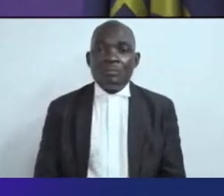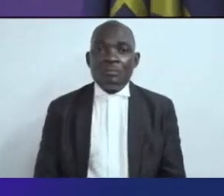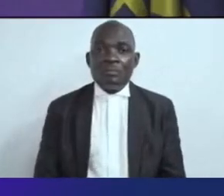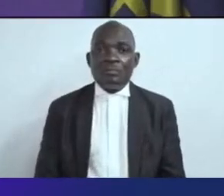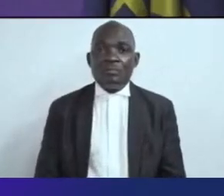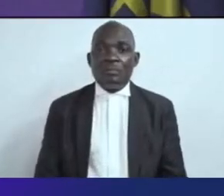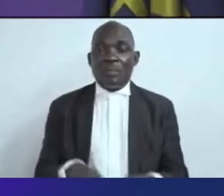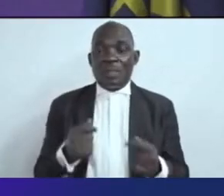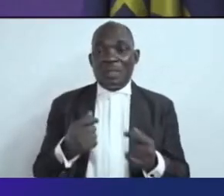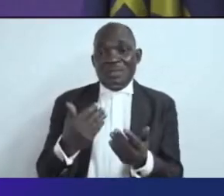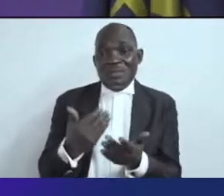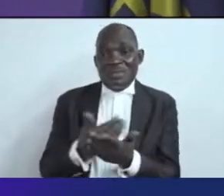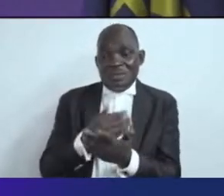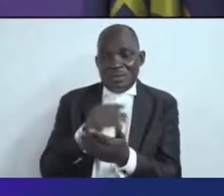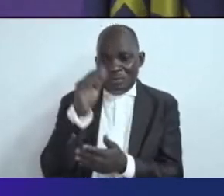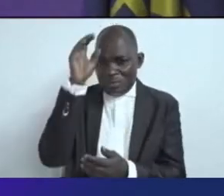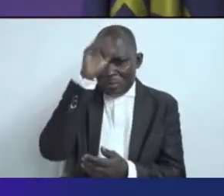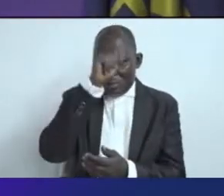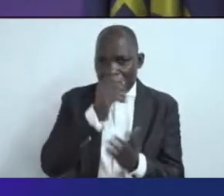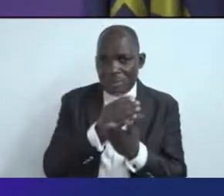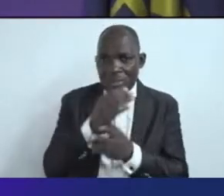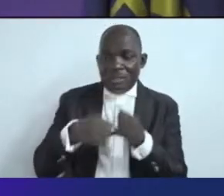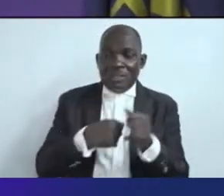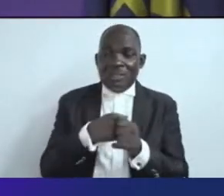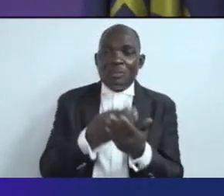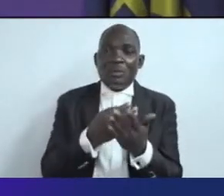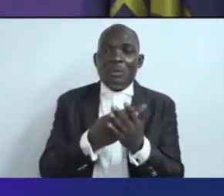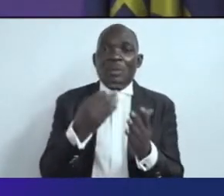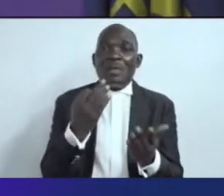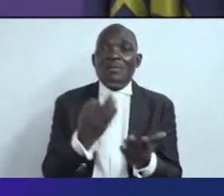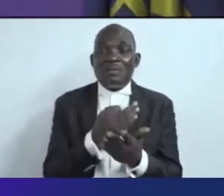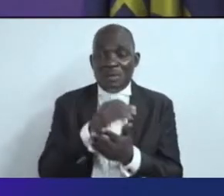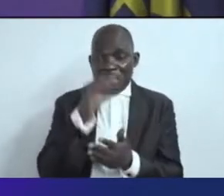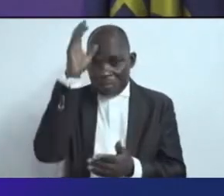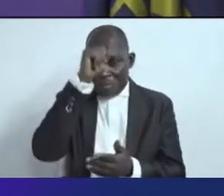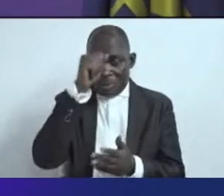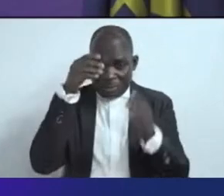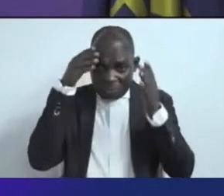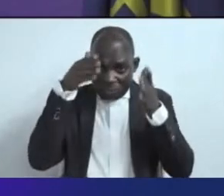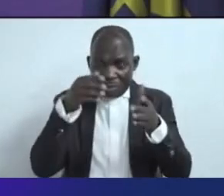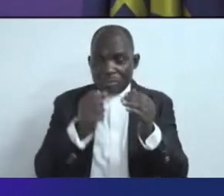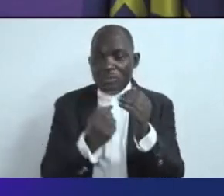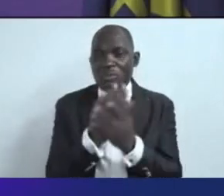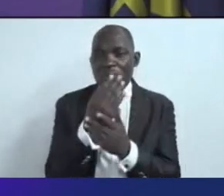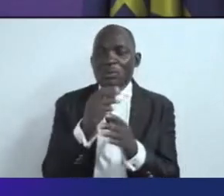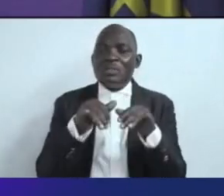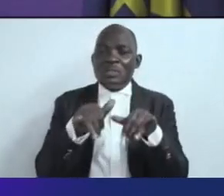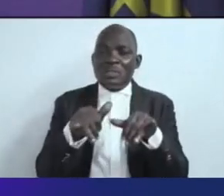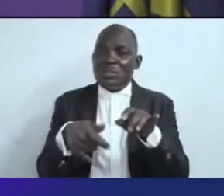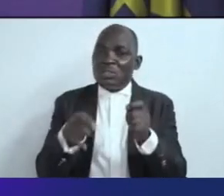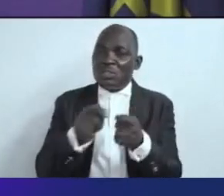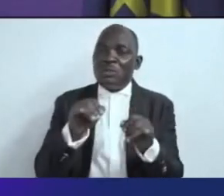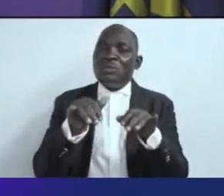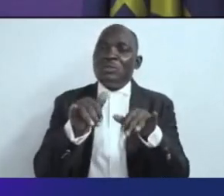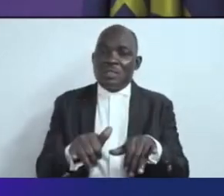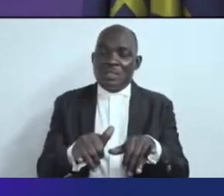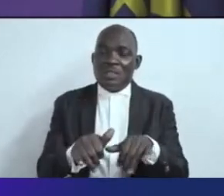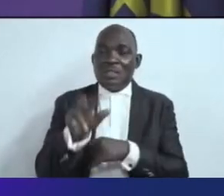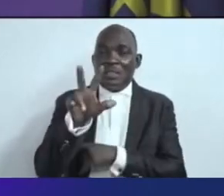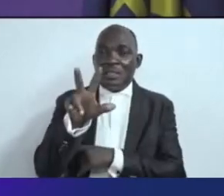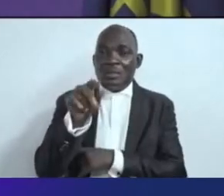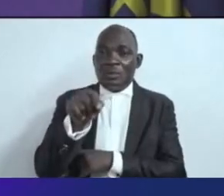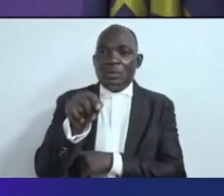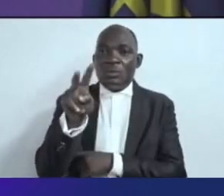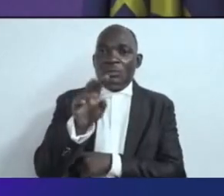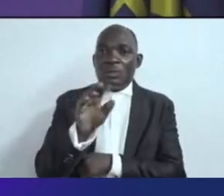The latest projections by the International Monetary Fund forecast growth to remain unchanged at